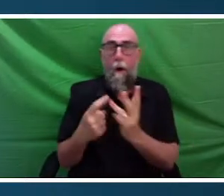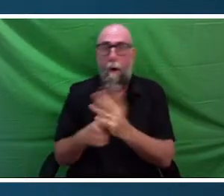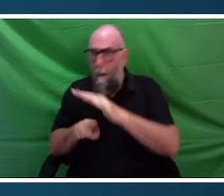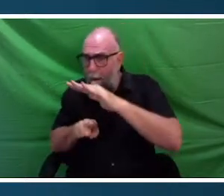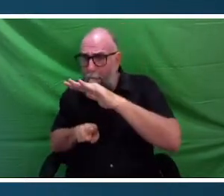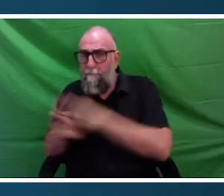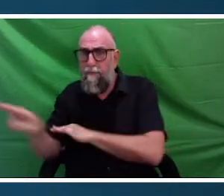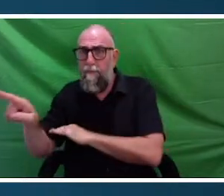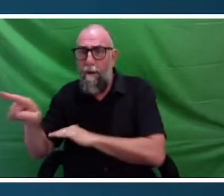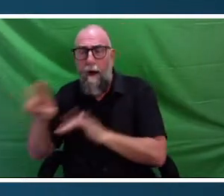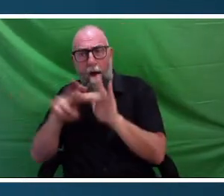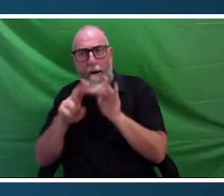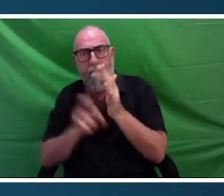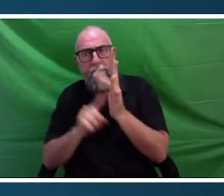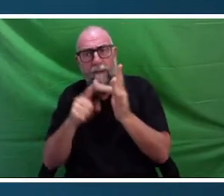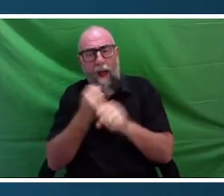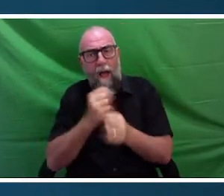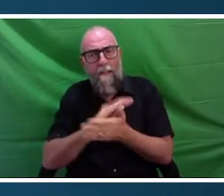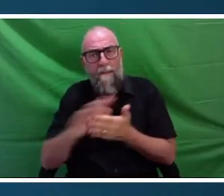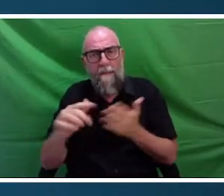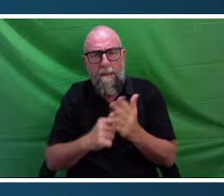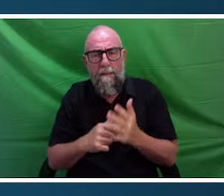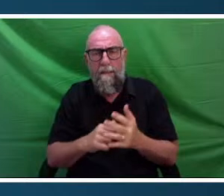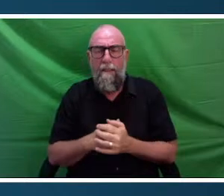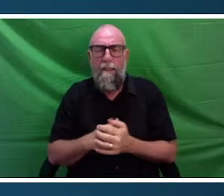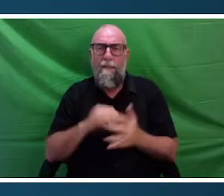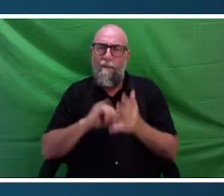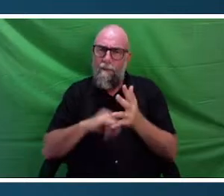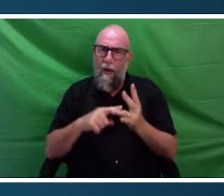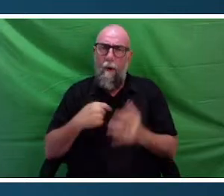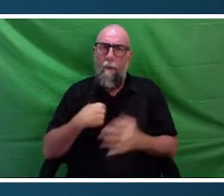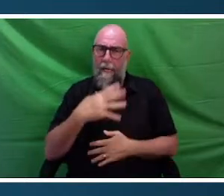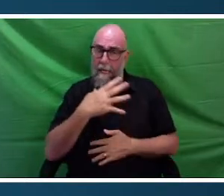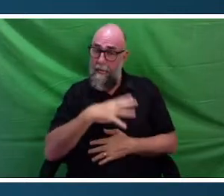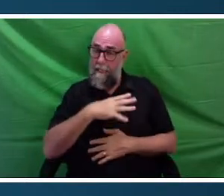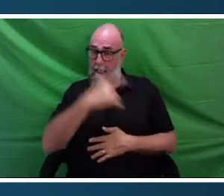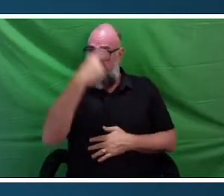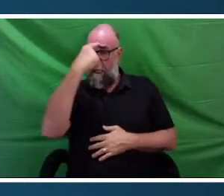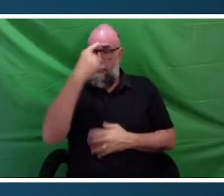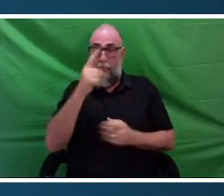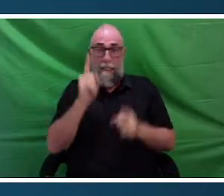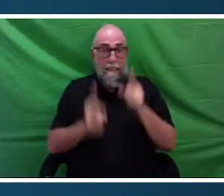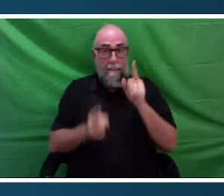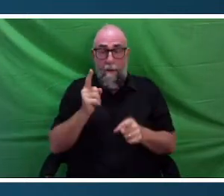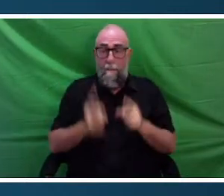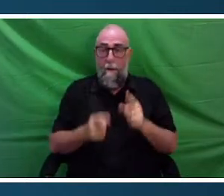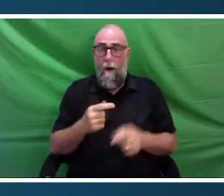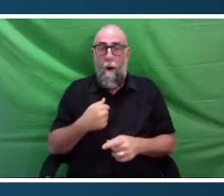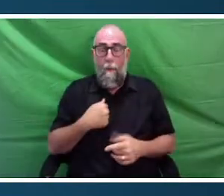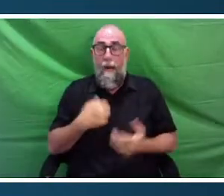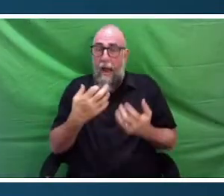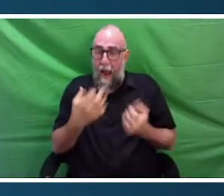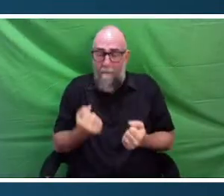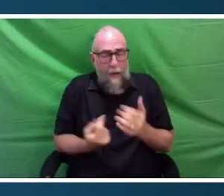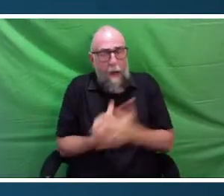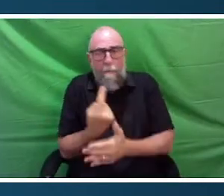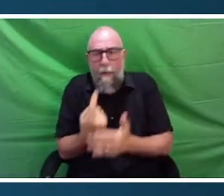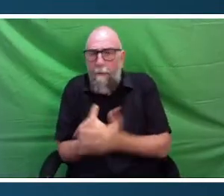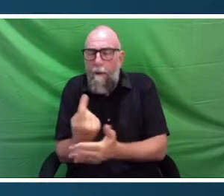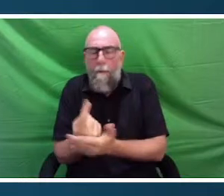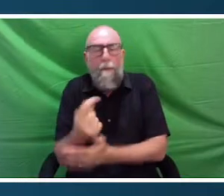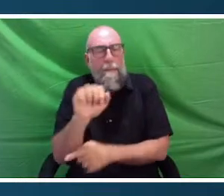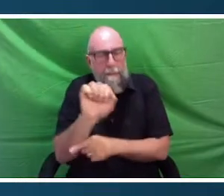that usually overrides inaction. While we may sometimes migrate by inertia, it is our